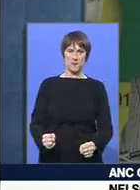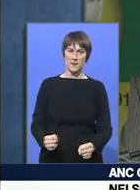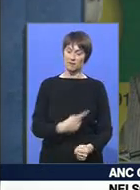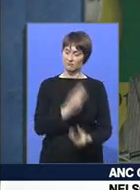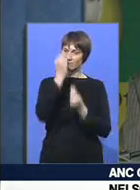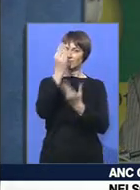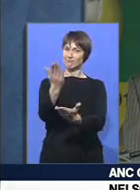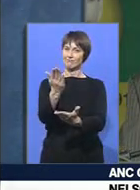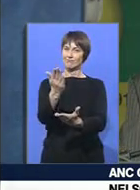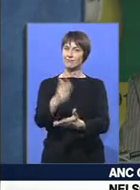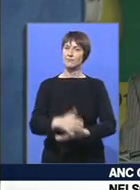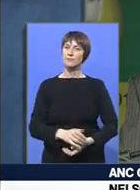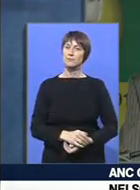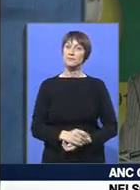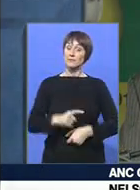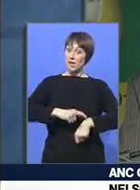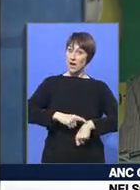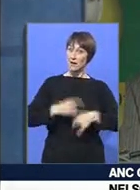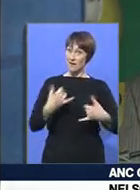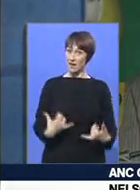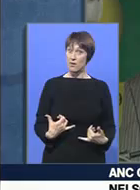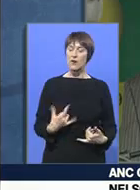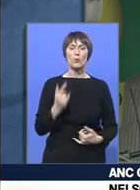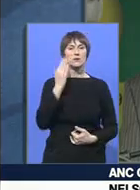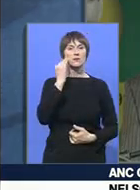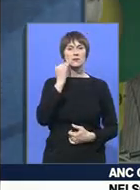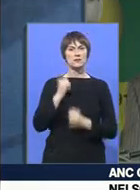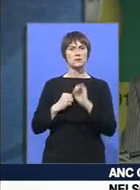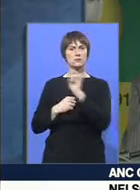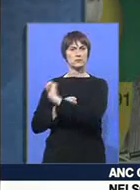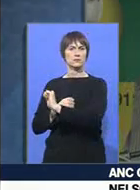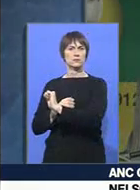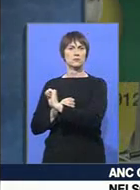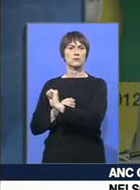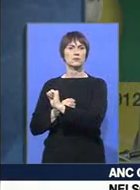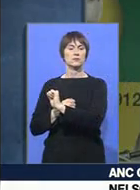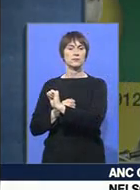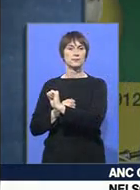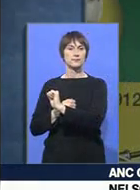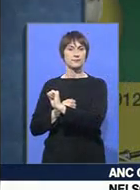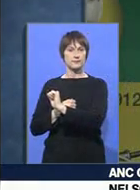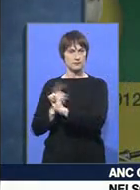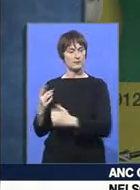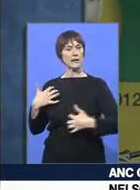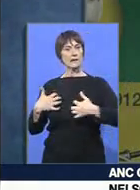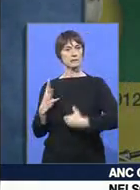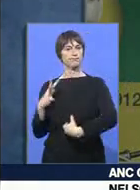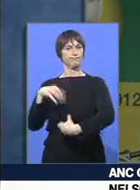In such cases, whites are interested parties.